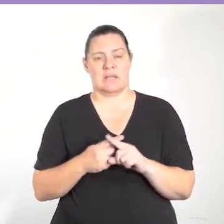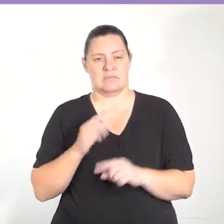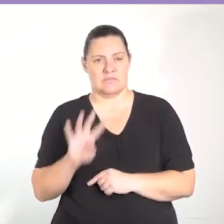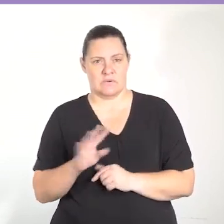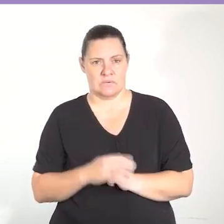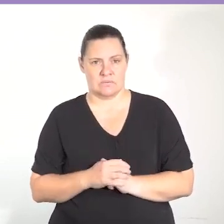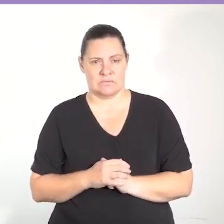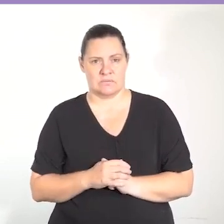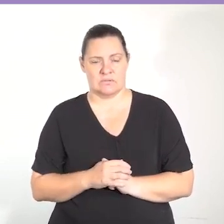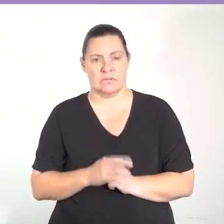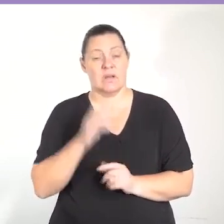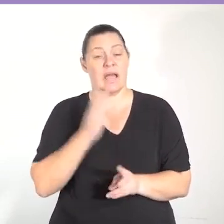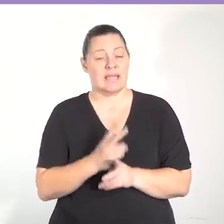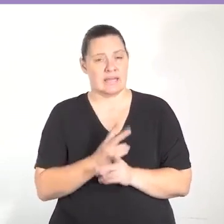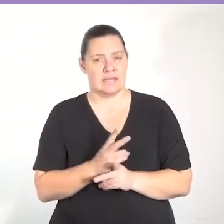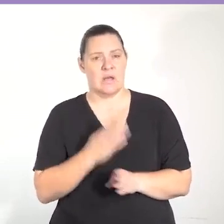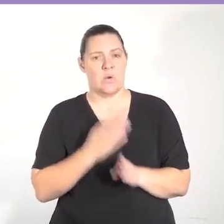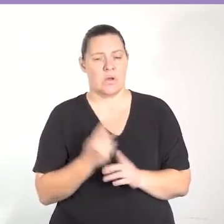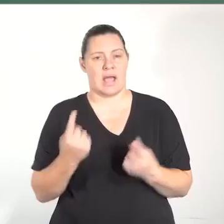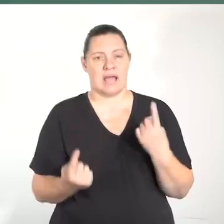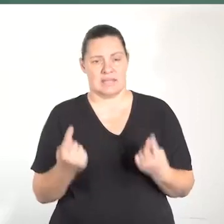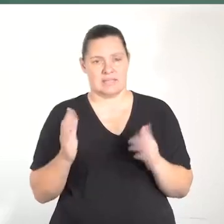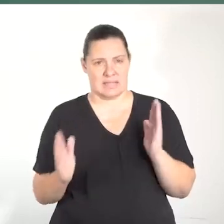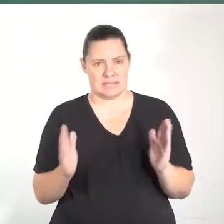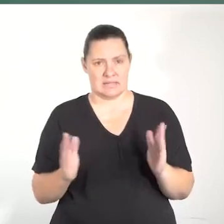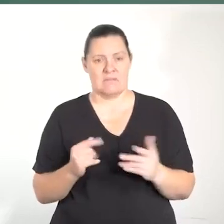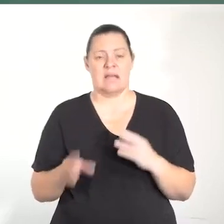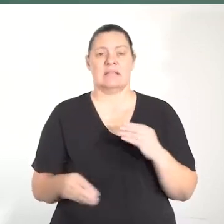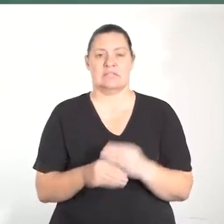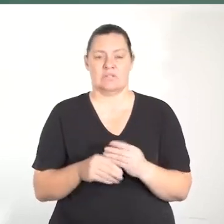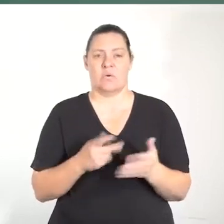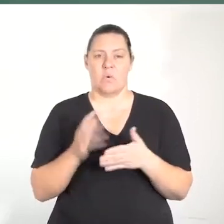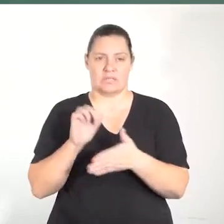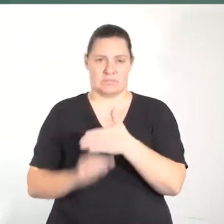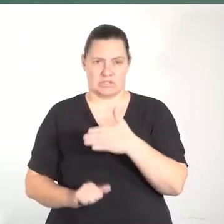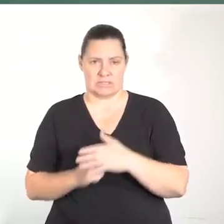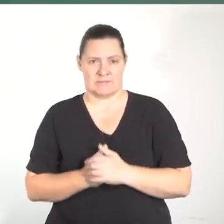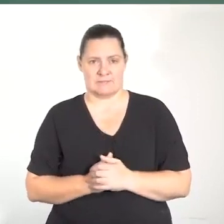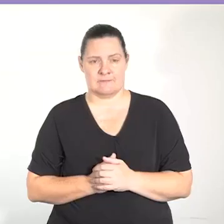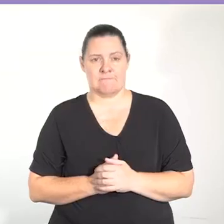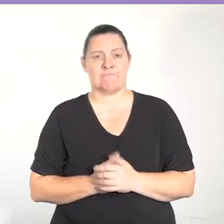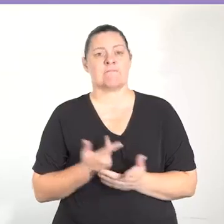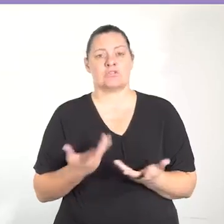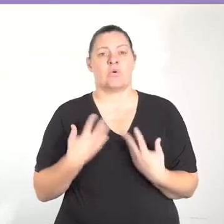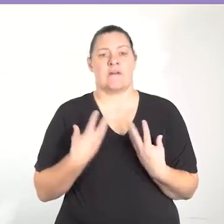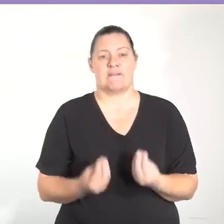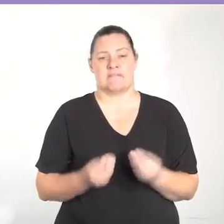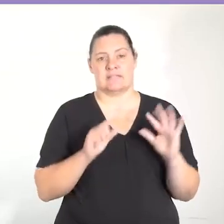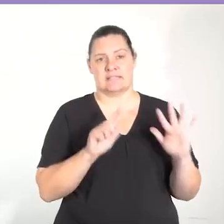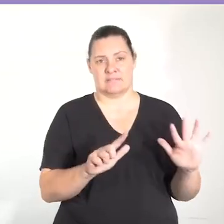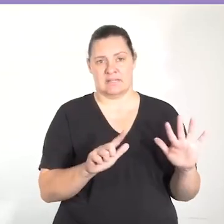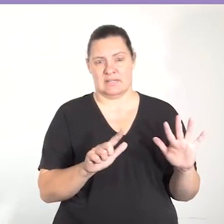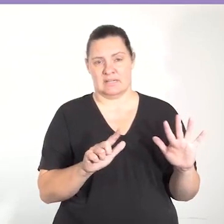multiplied by 4. Again, remember, we work on either sides of the addition or the subtraction. So now we have